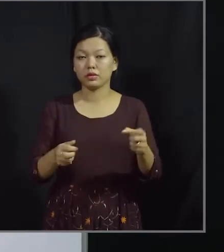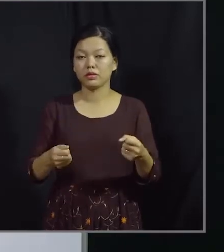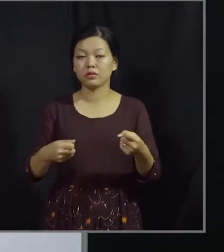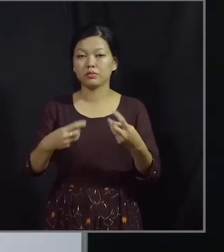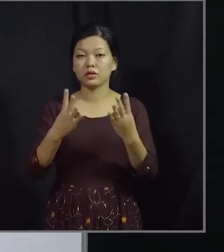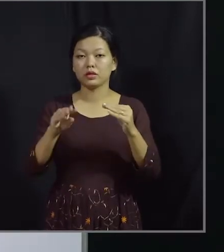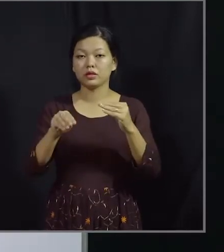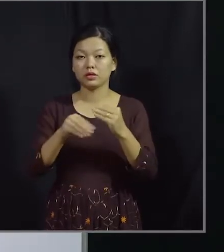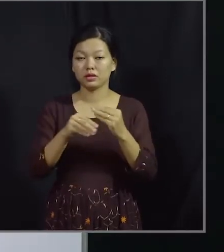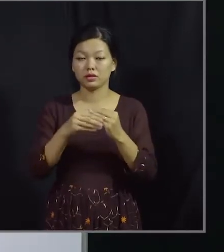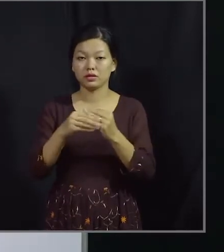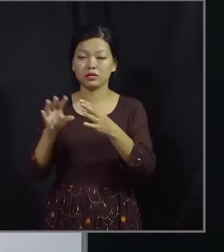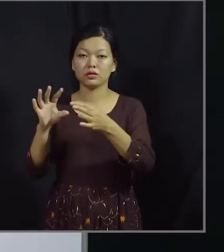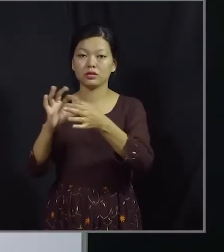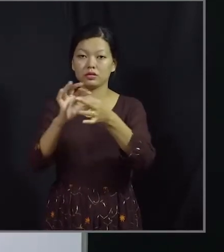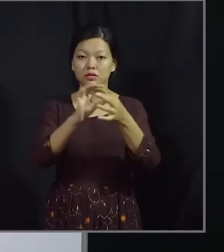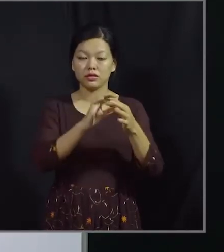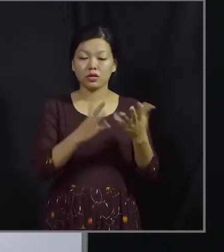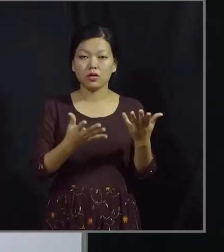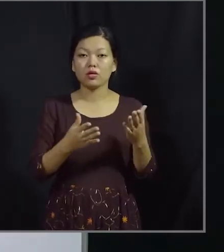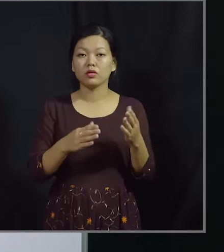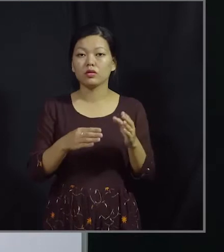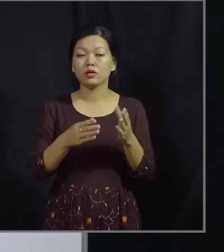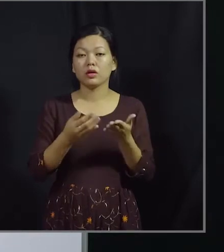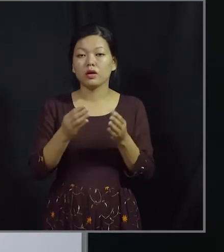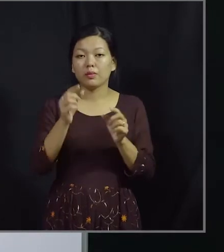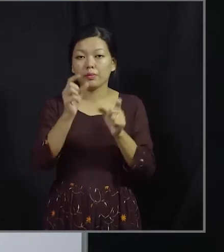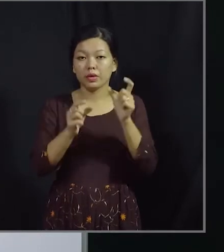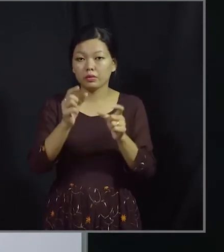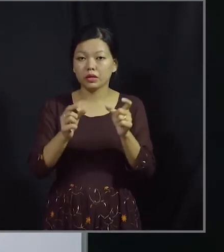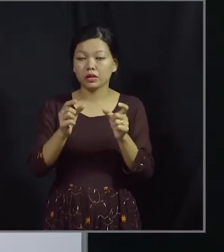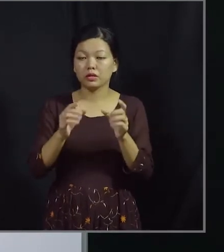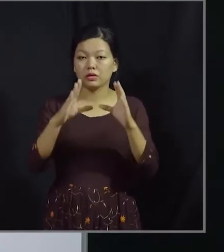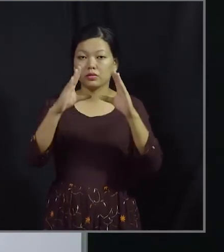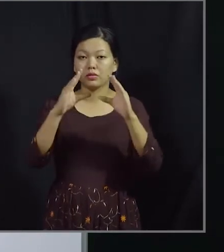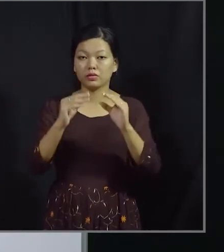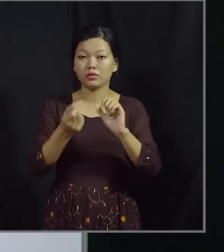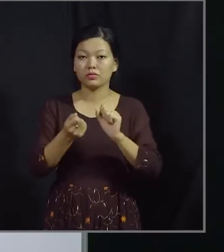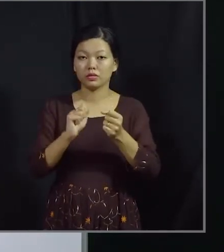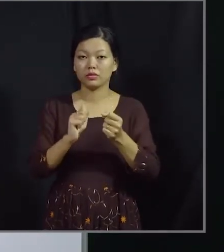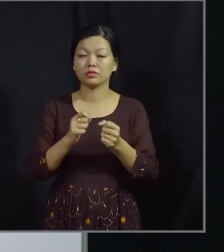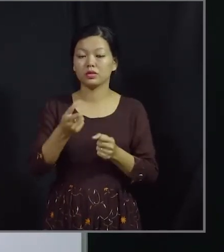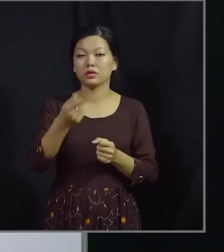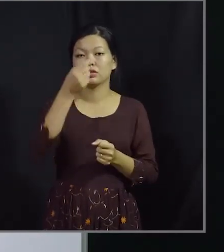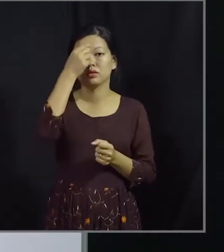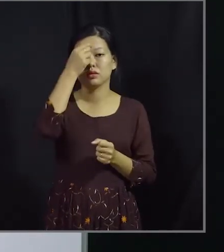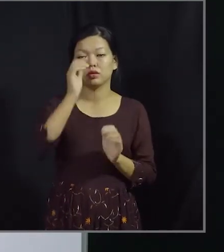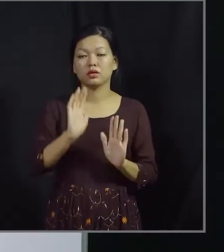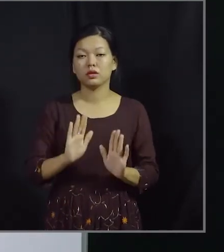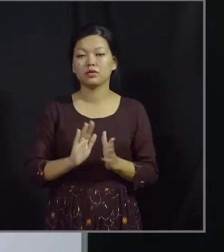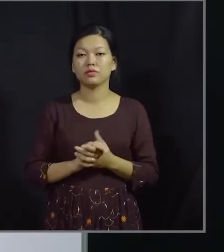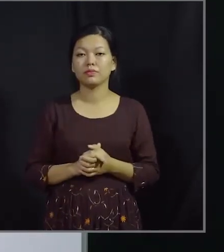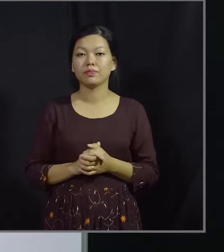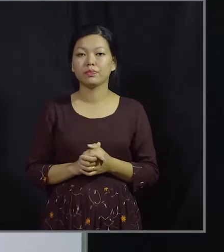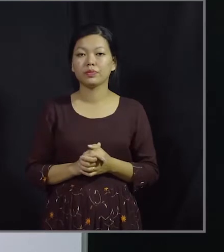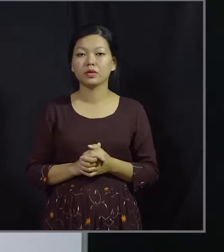of the reconstitution. Next is admission of a partner. With the coming